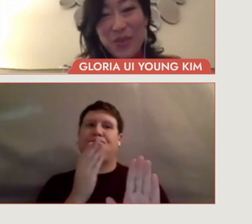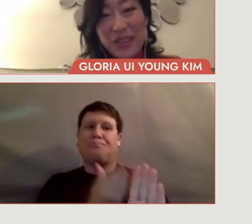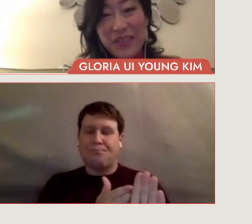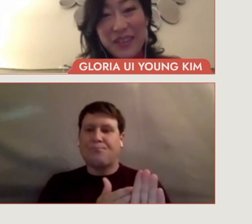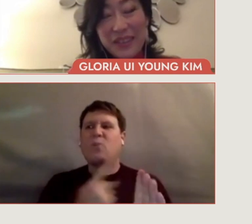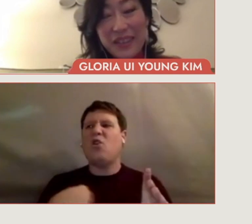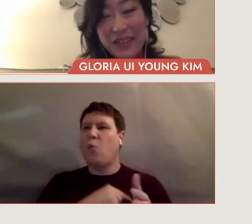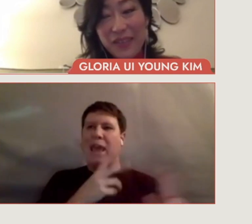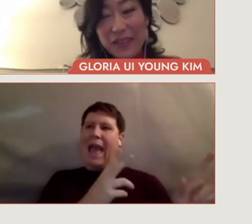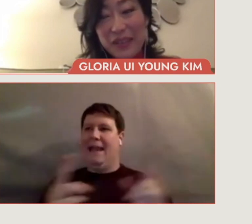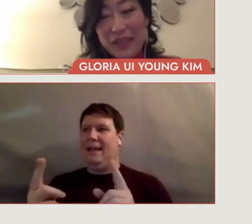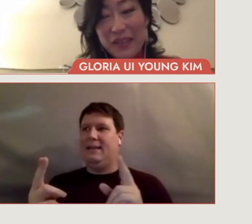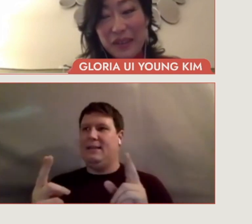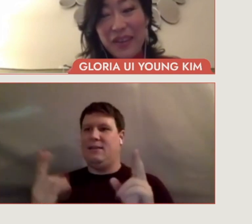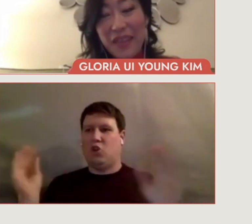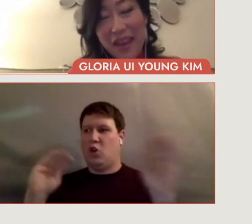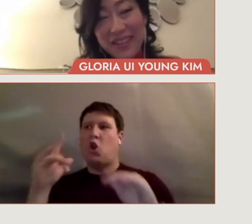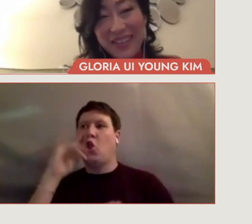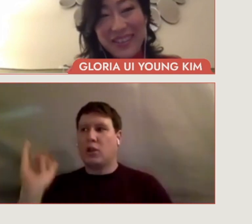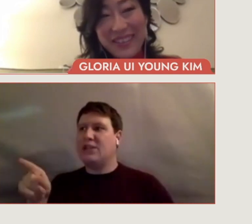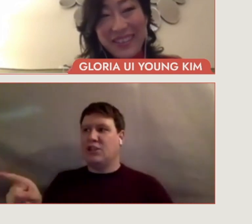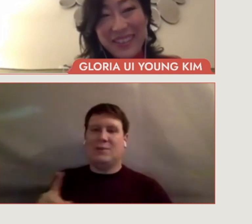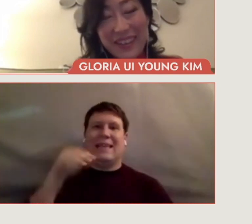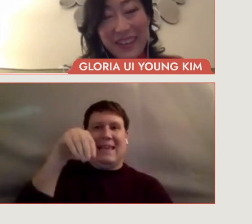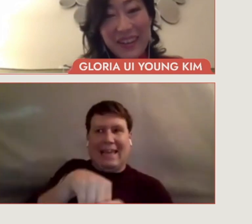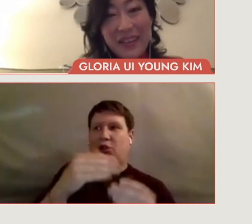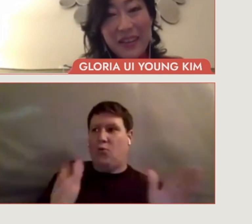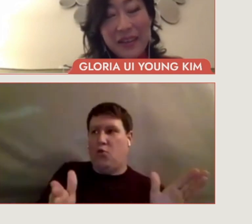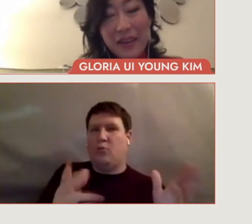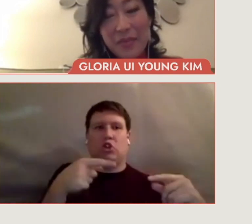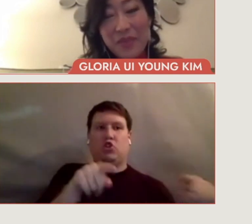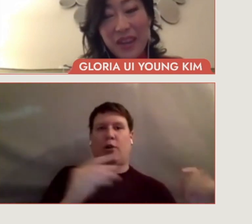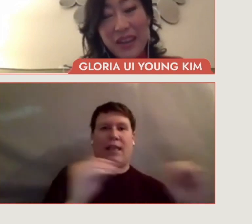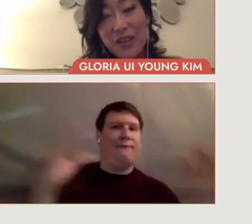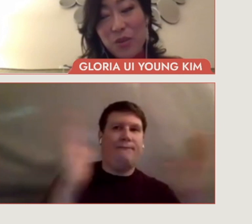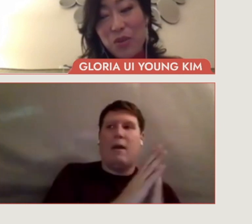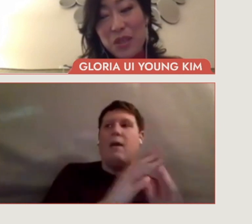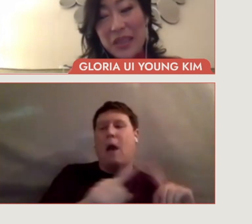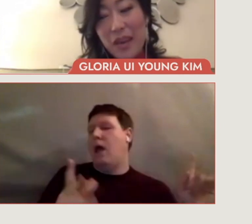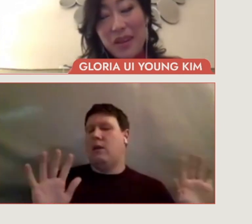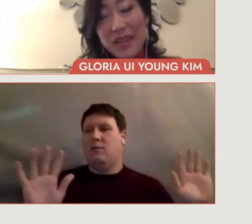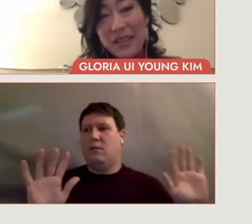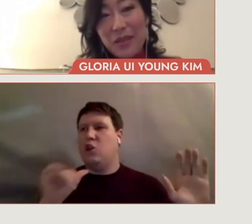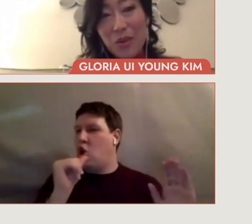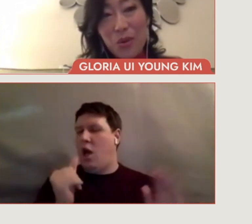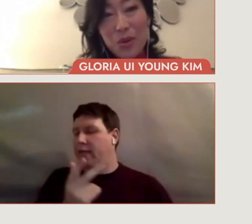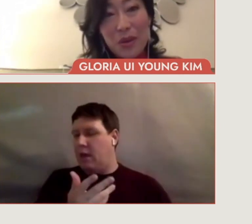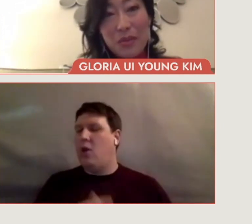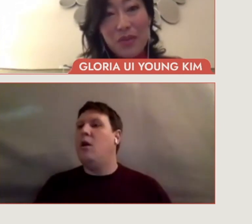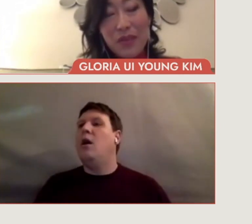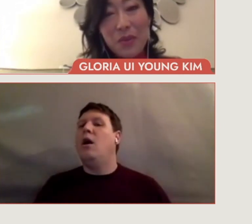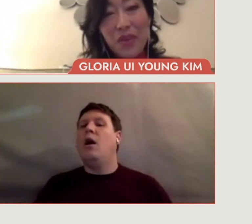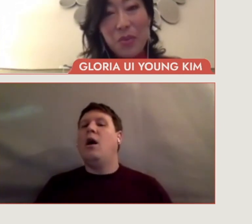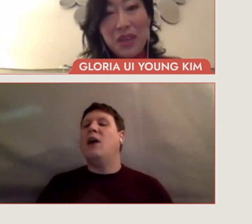So definitely, yeah, that. And then I mean, I sent out the whole